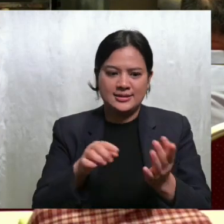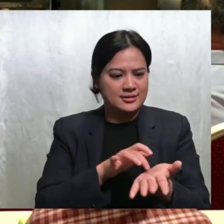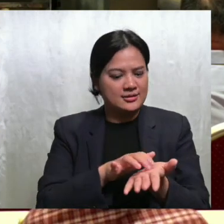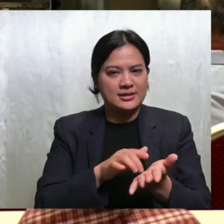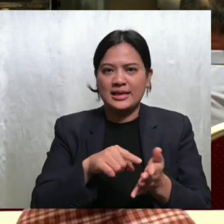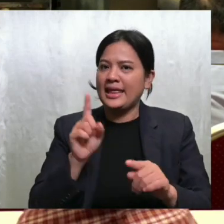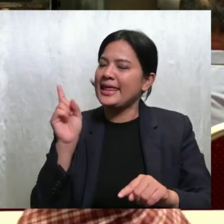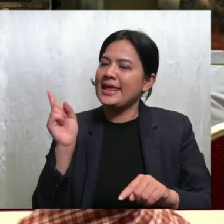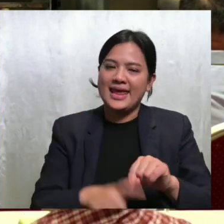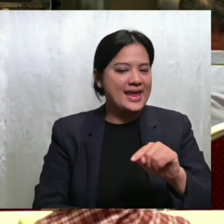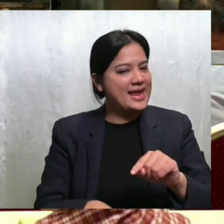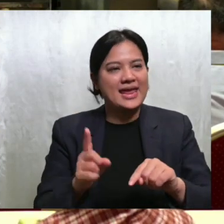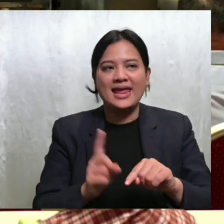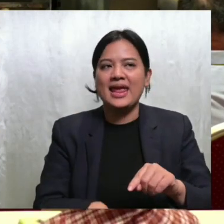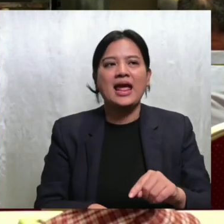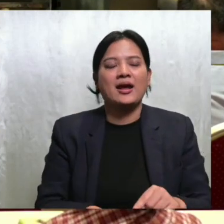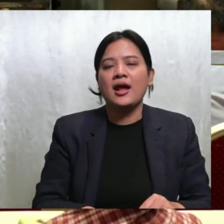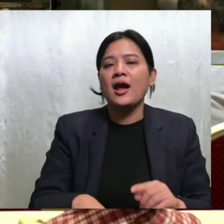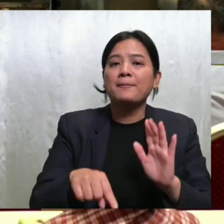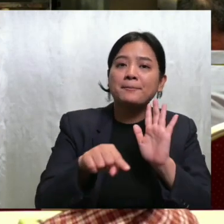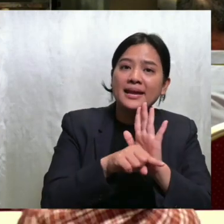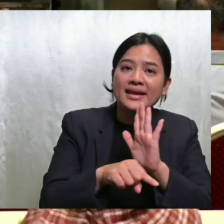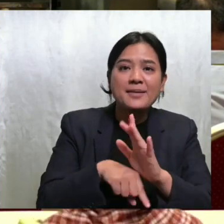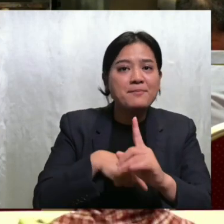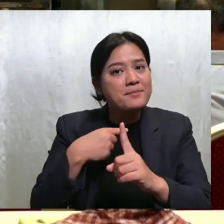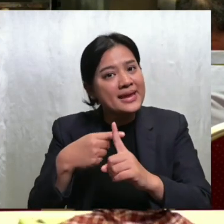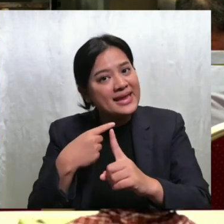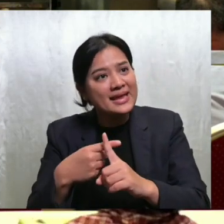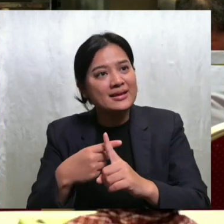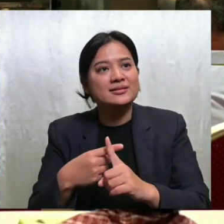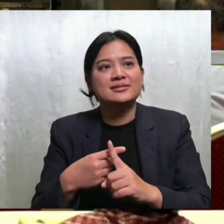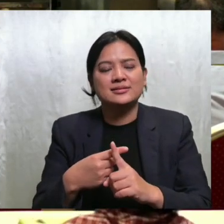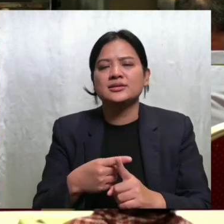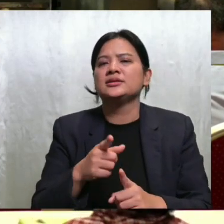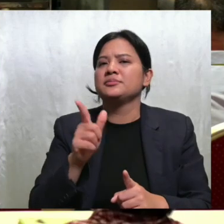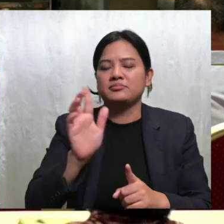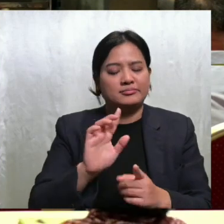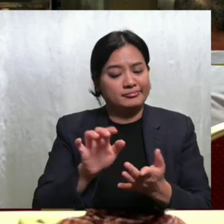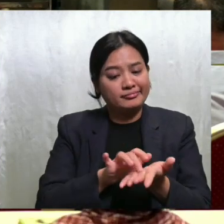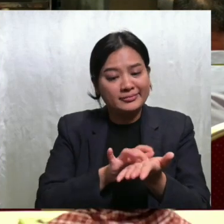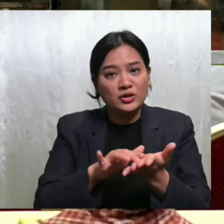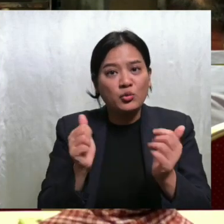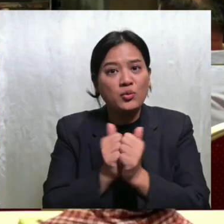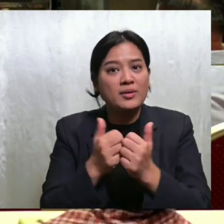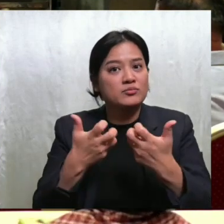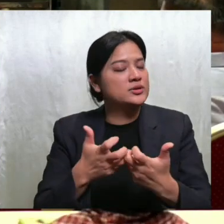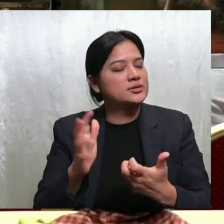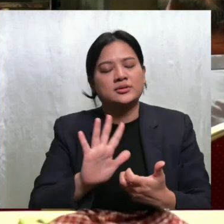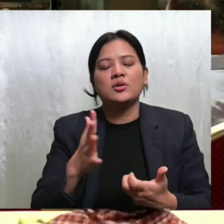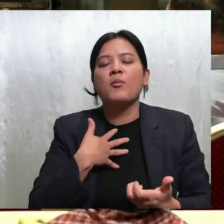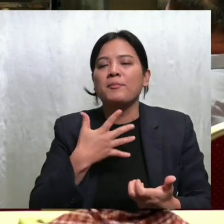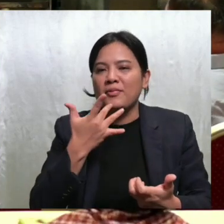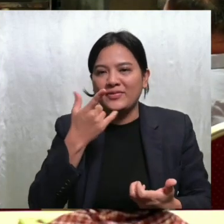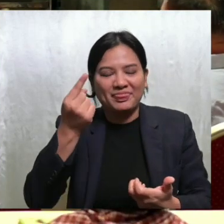will be added as like guardrails when we start thinking about AI and what its effective use is. I will also insert a